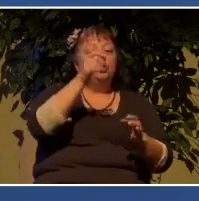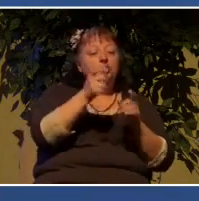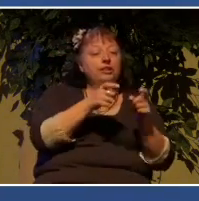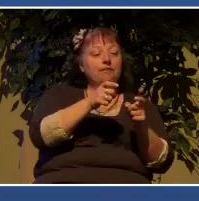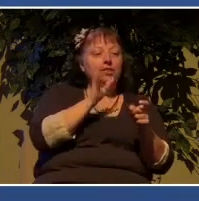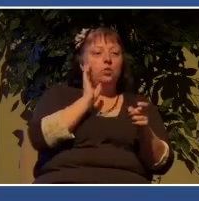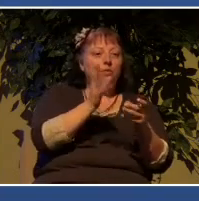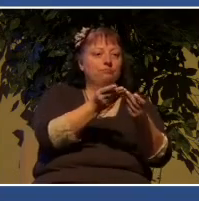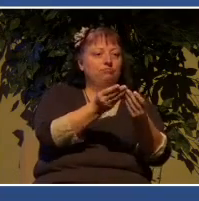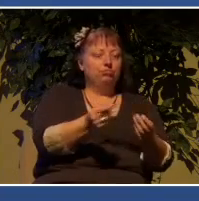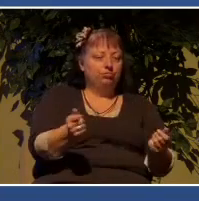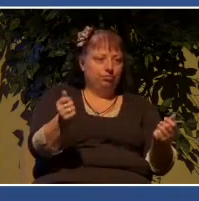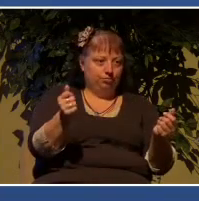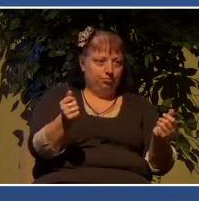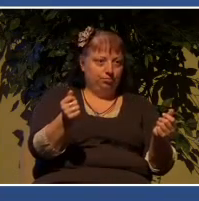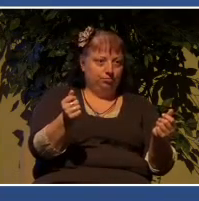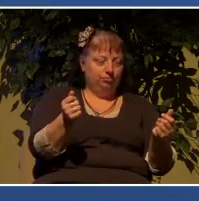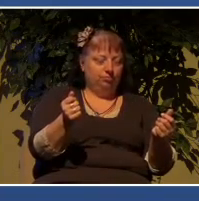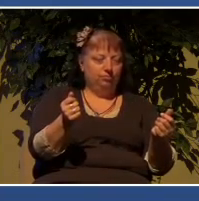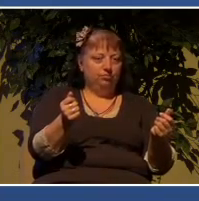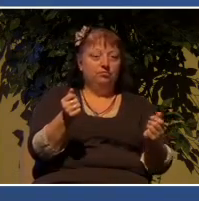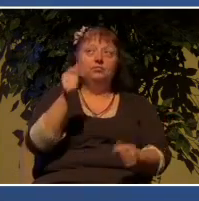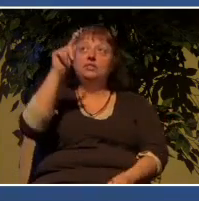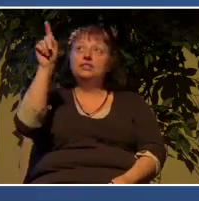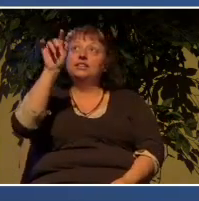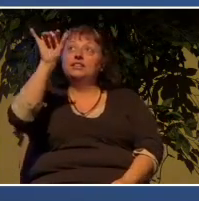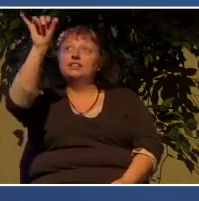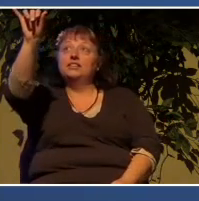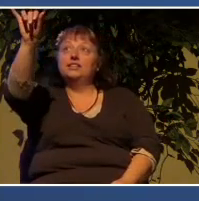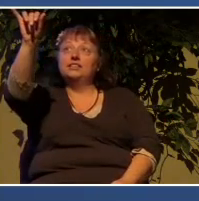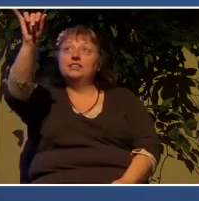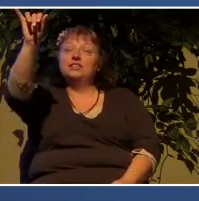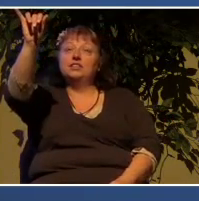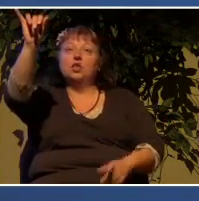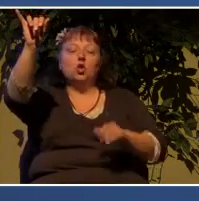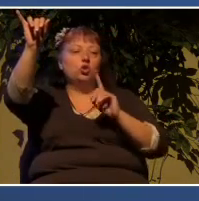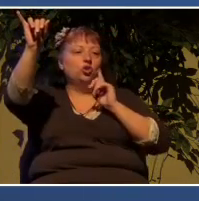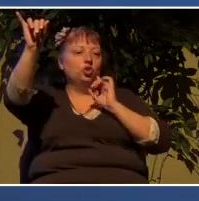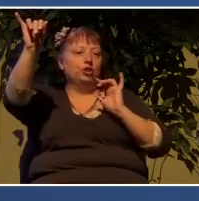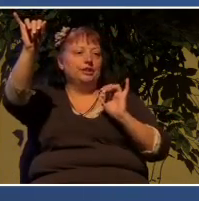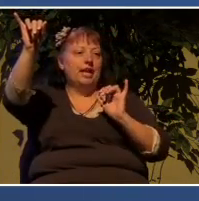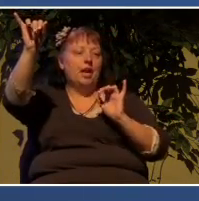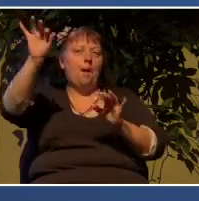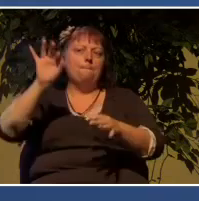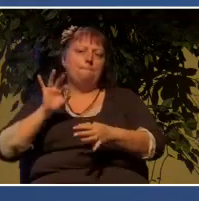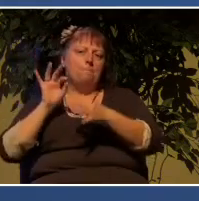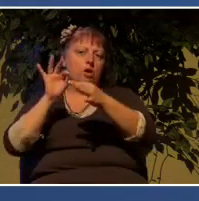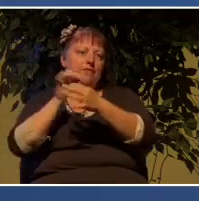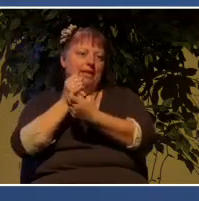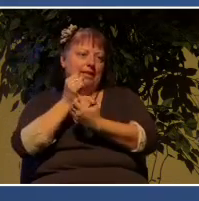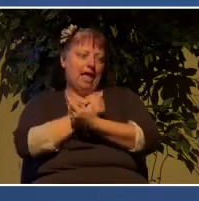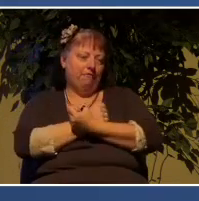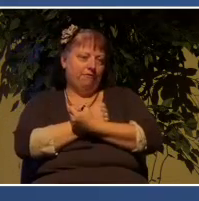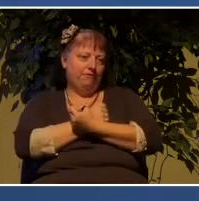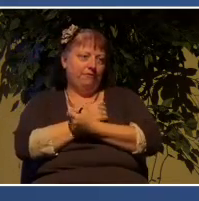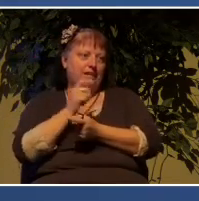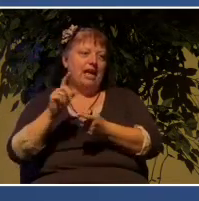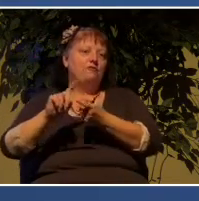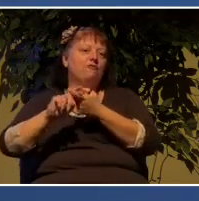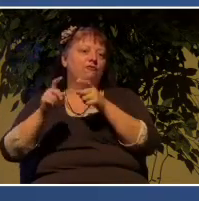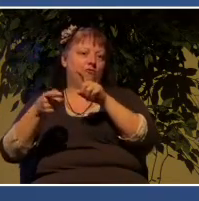gone, and eternity is going to be characterized by perfect love and friendship reigning,